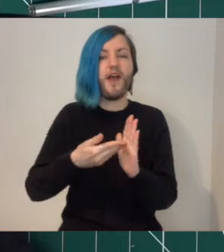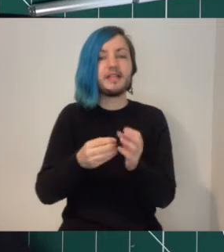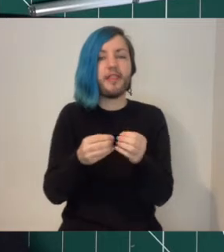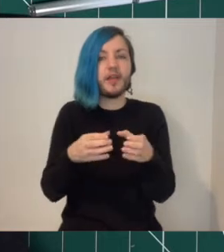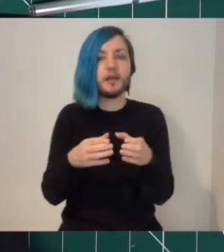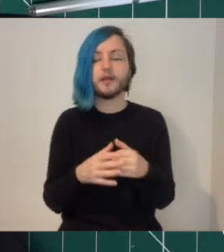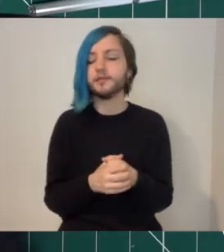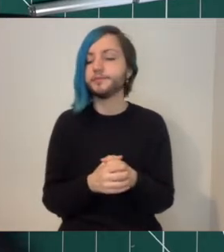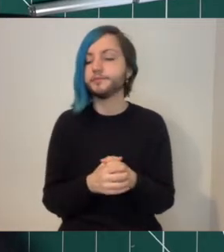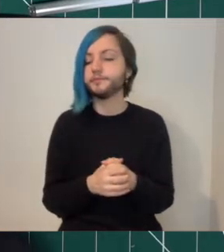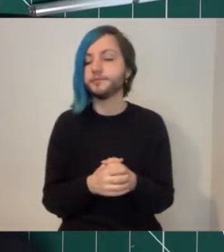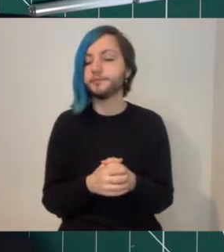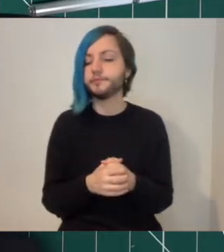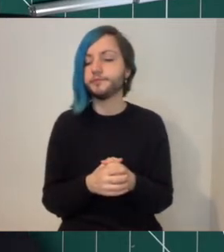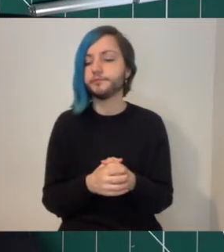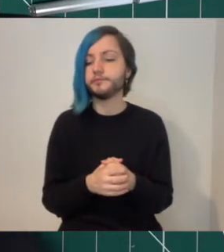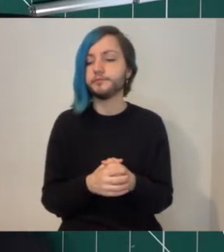just to give it a nice thickness.